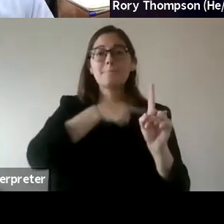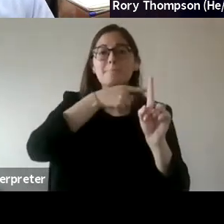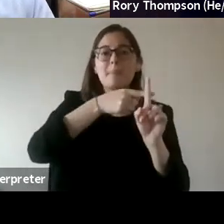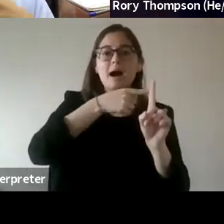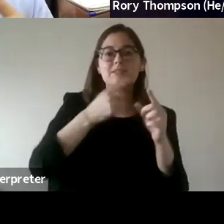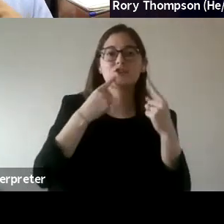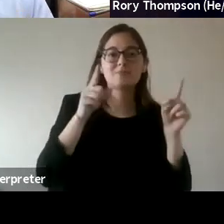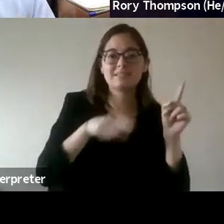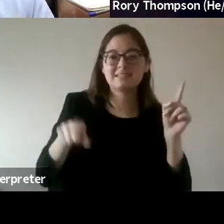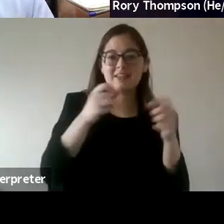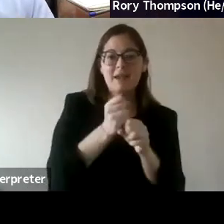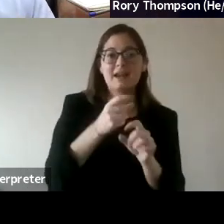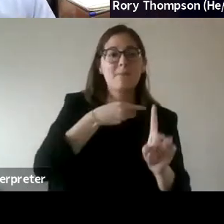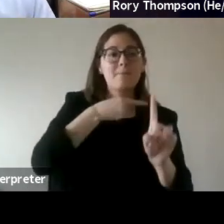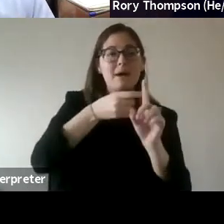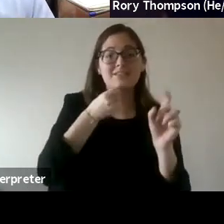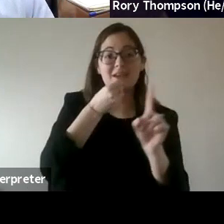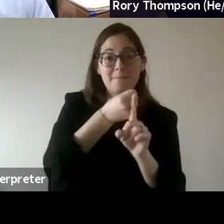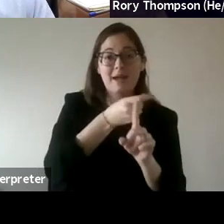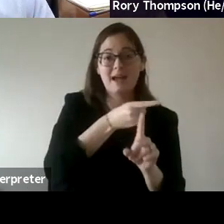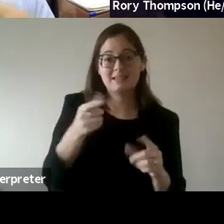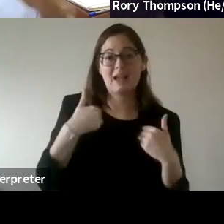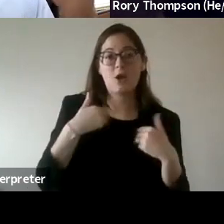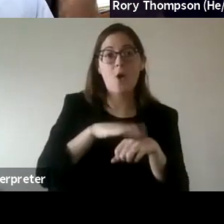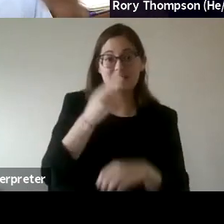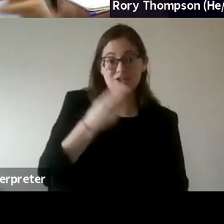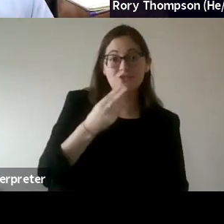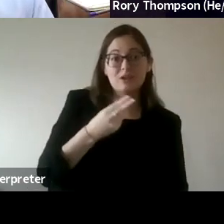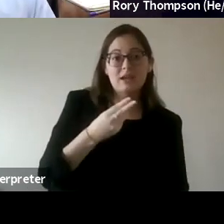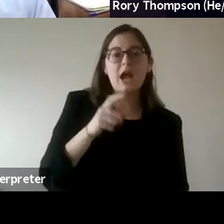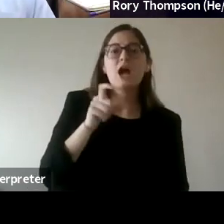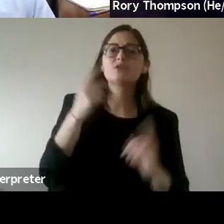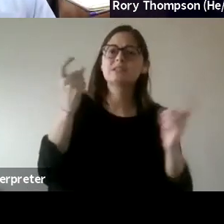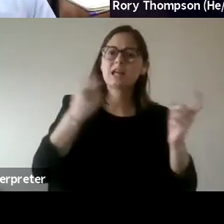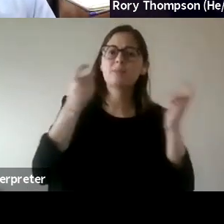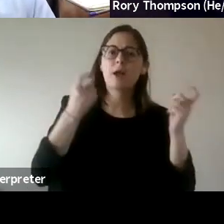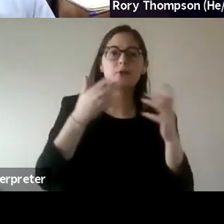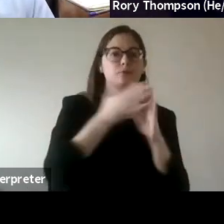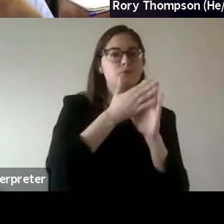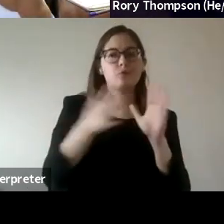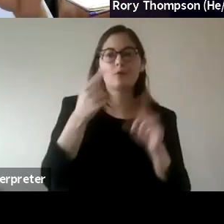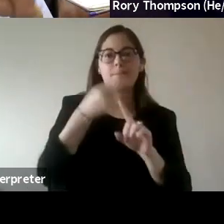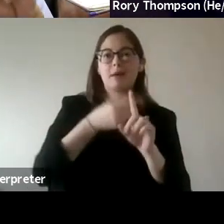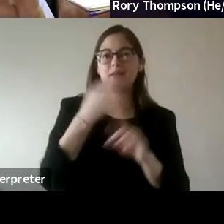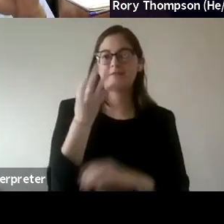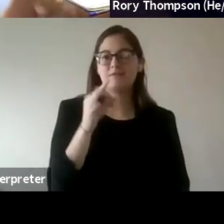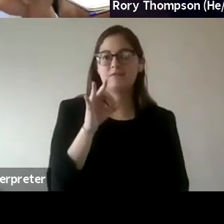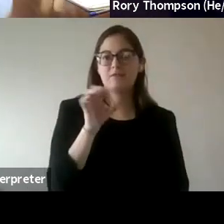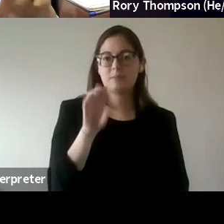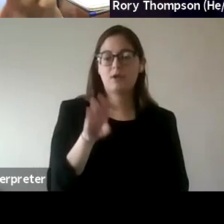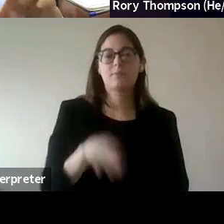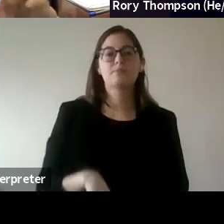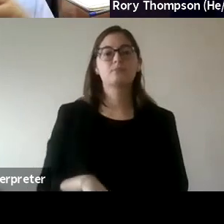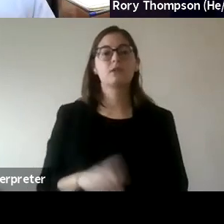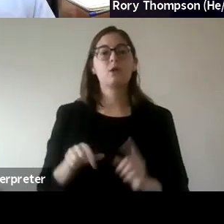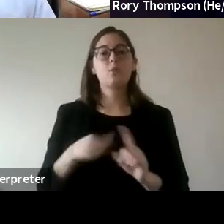and the positive impact that they've made on history, and they should be celebrated through the month of February. Now, when you go back